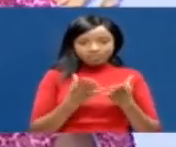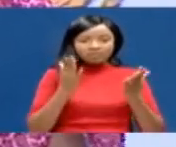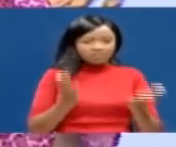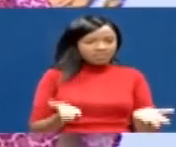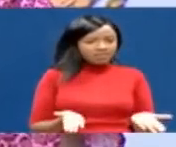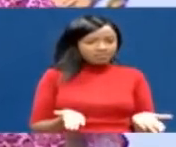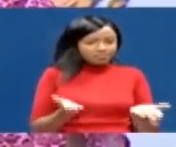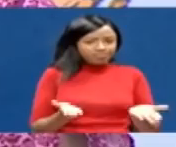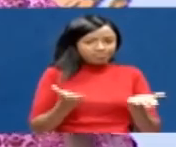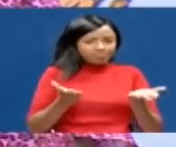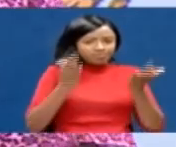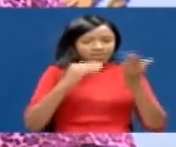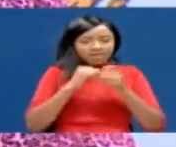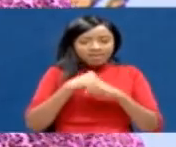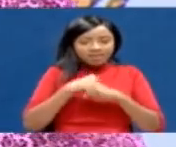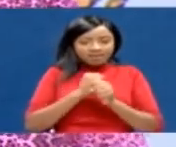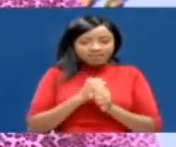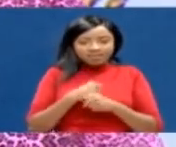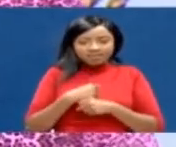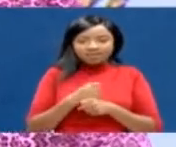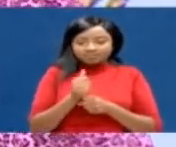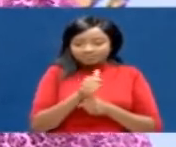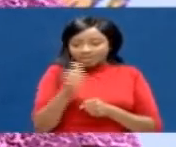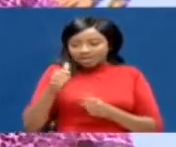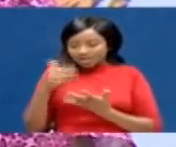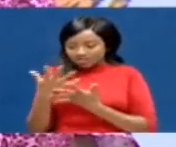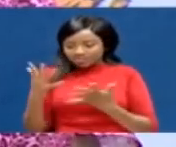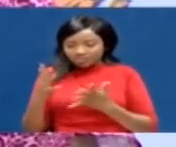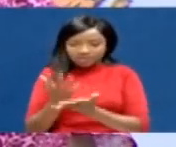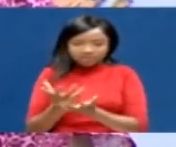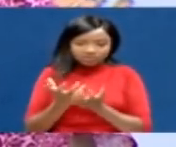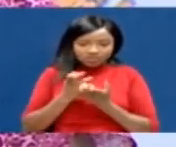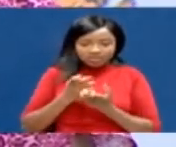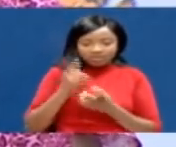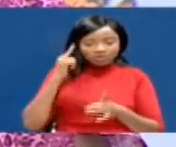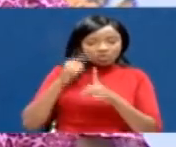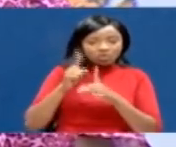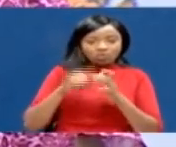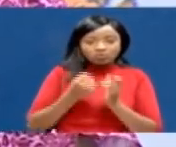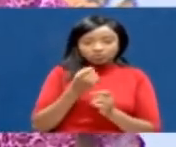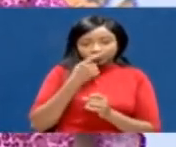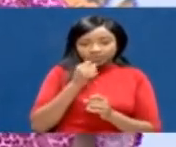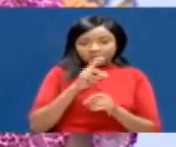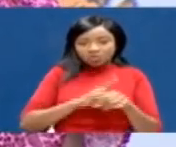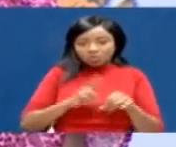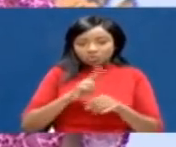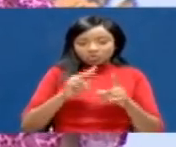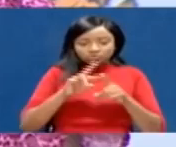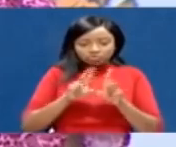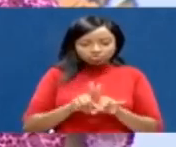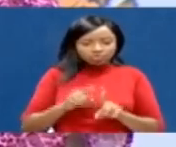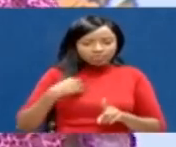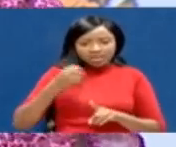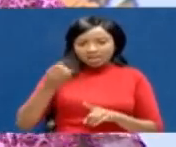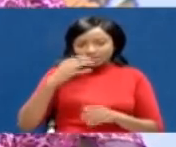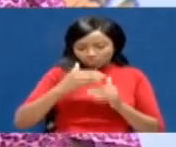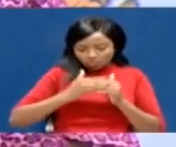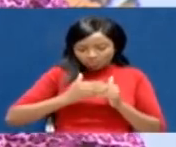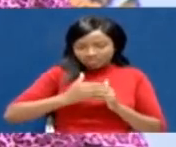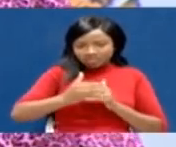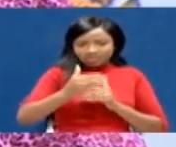also developing the other products that we require for medical use, and I'm certain